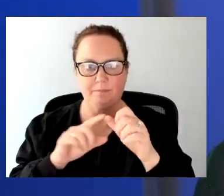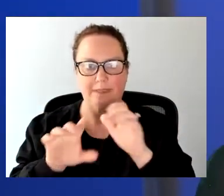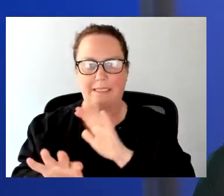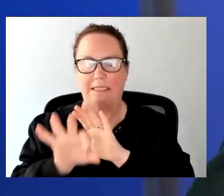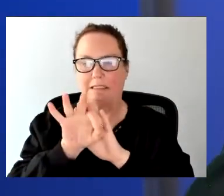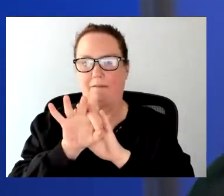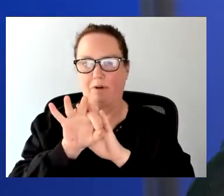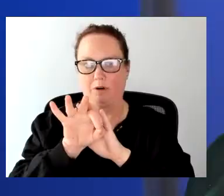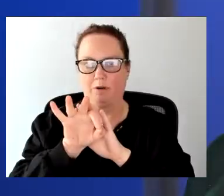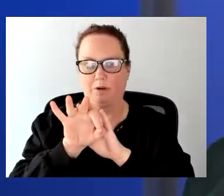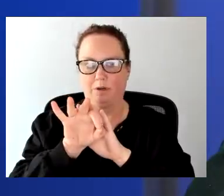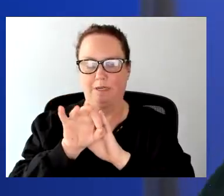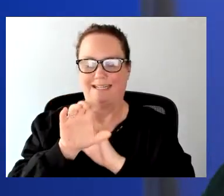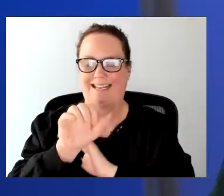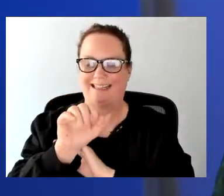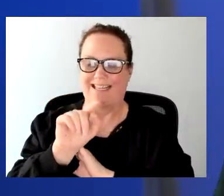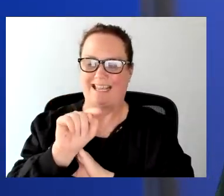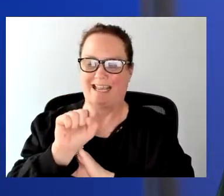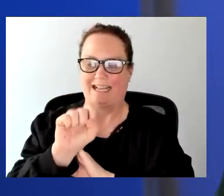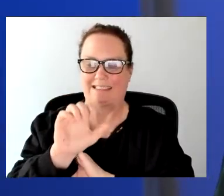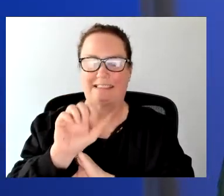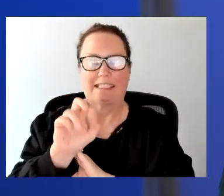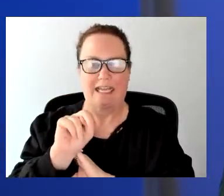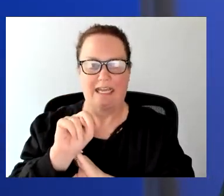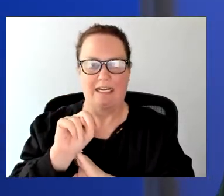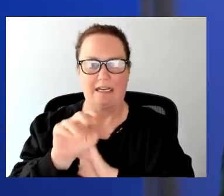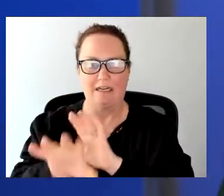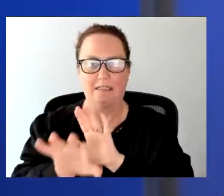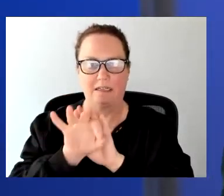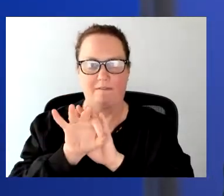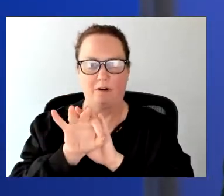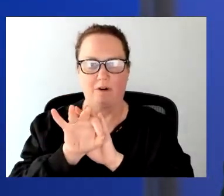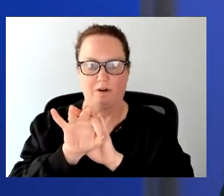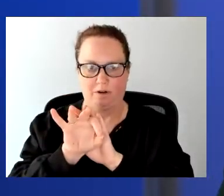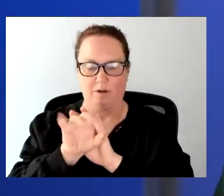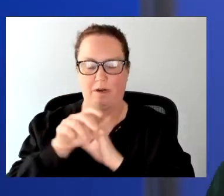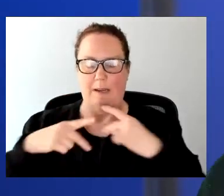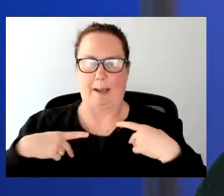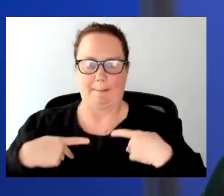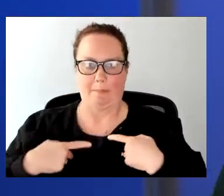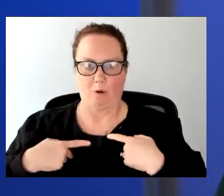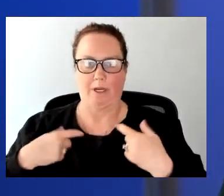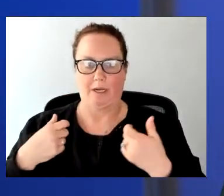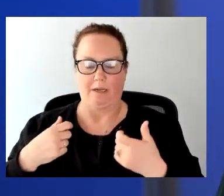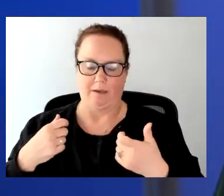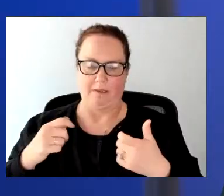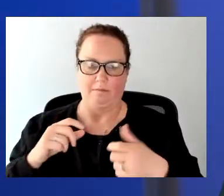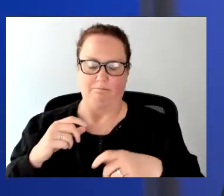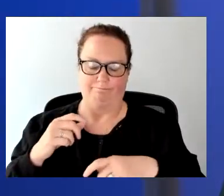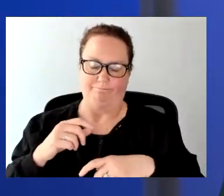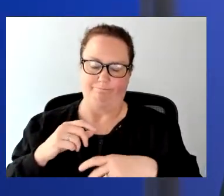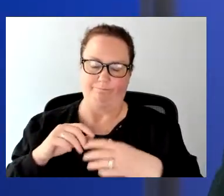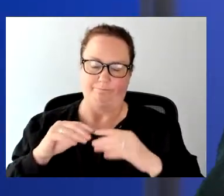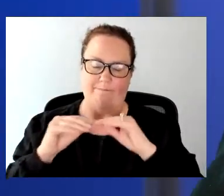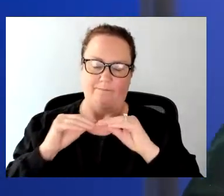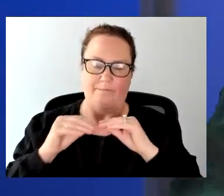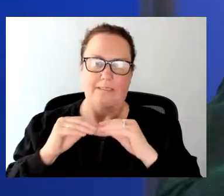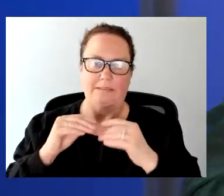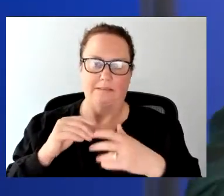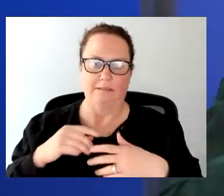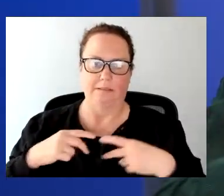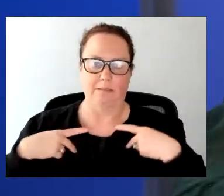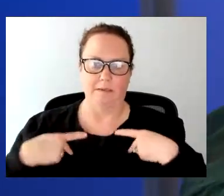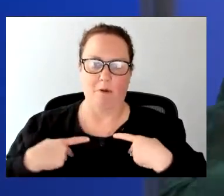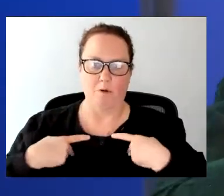to get a CAT scan and the rest of it for them to discover that it was pneumonia and then treat the pneumonia. So again, the pain varies. Sometimes